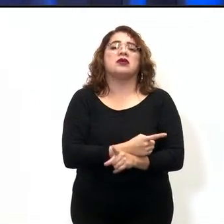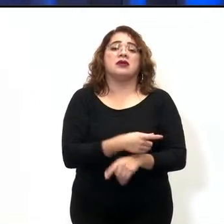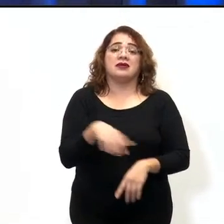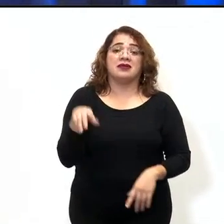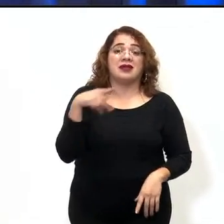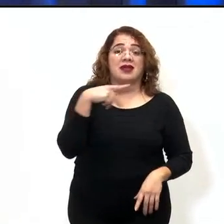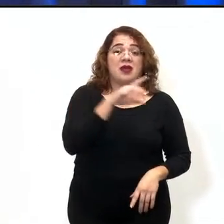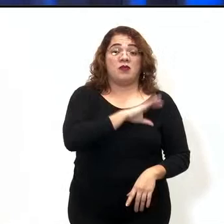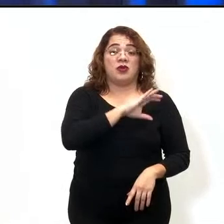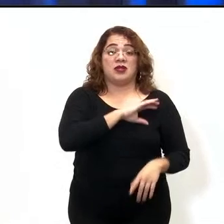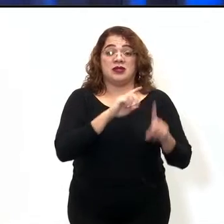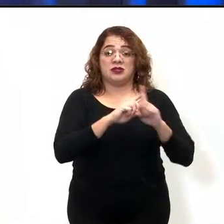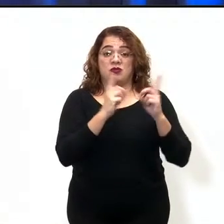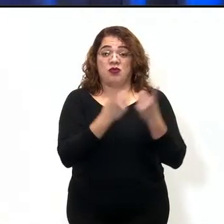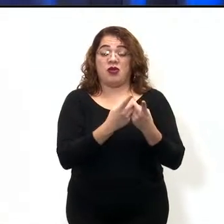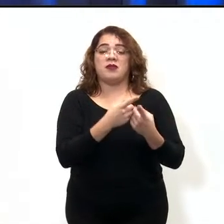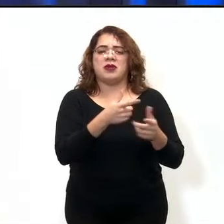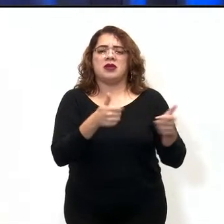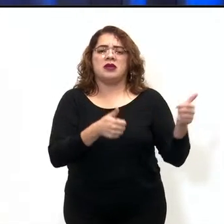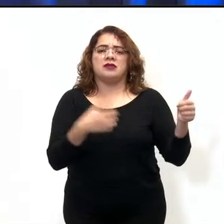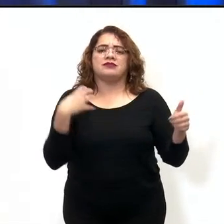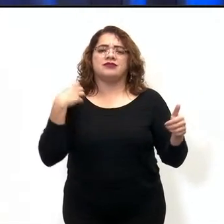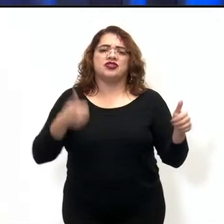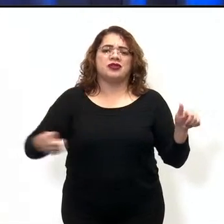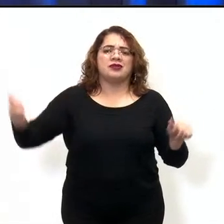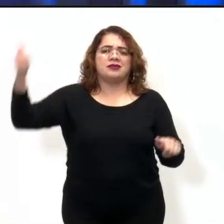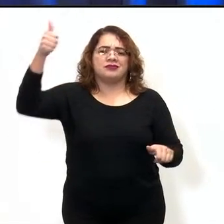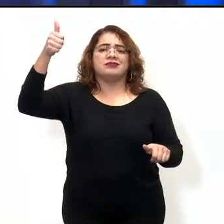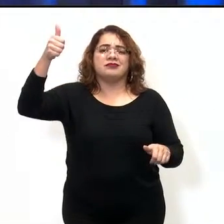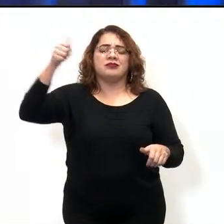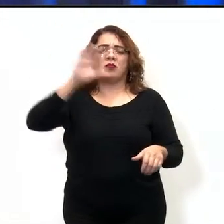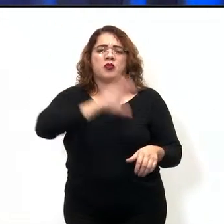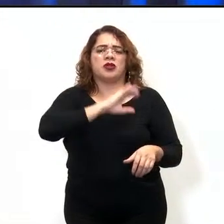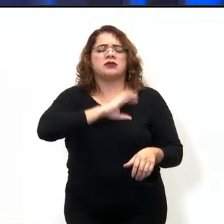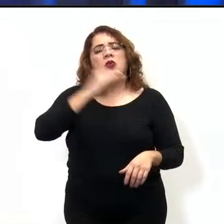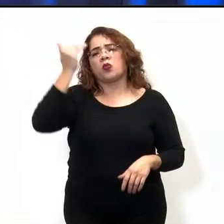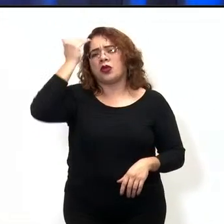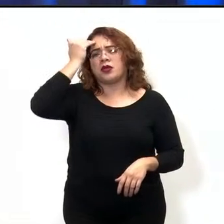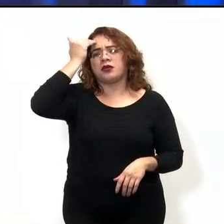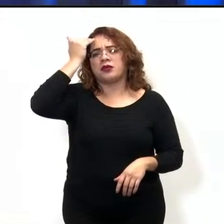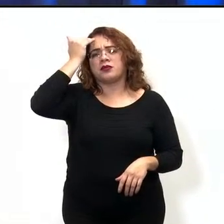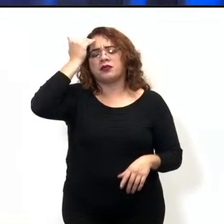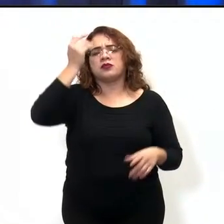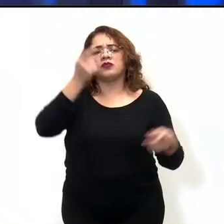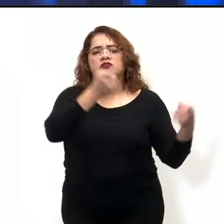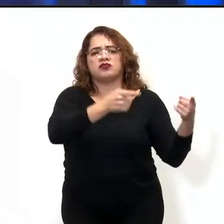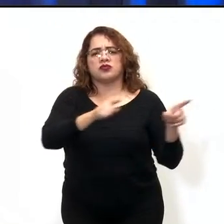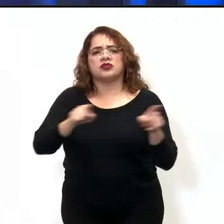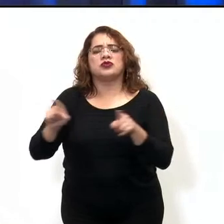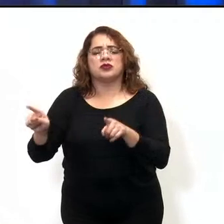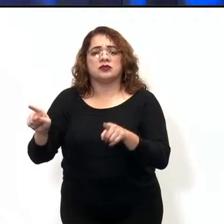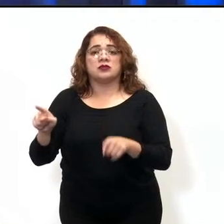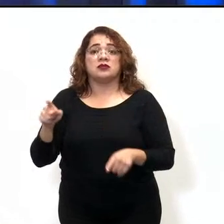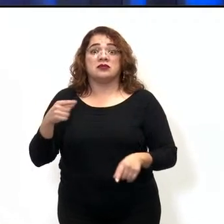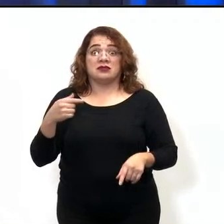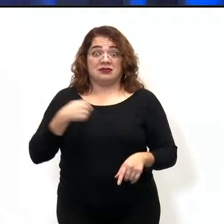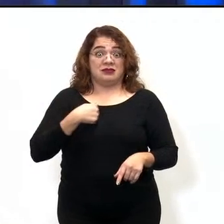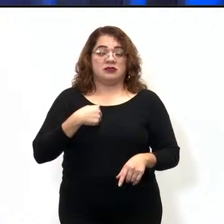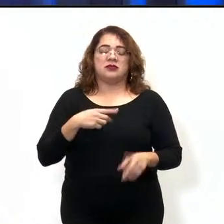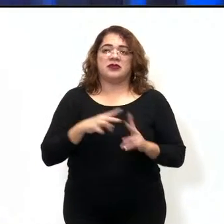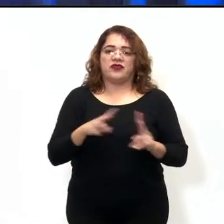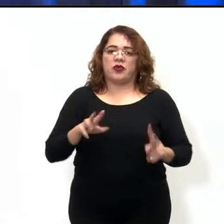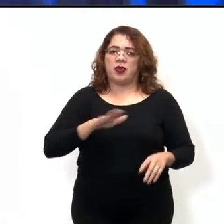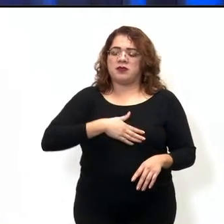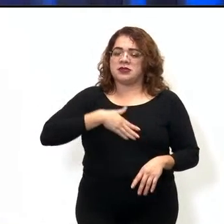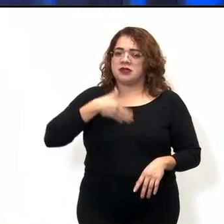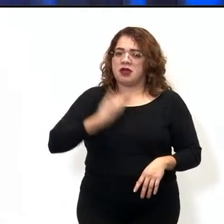PD, I've had numerous conversations with the chief of police. He's very aware how personally upset I was about it,